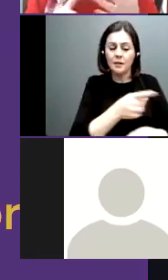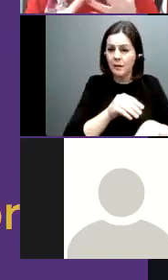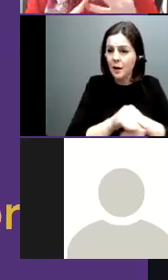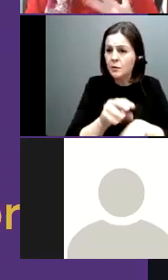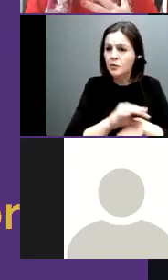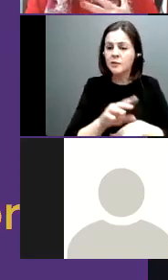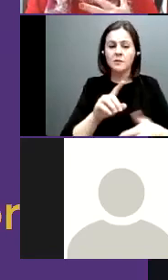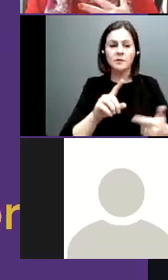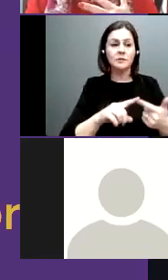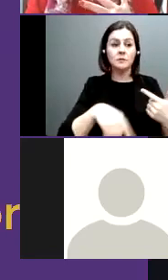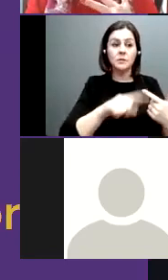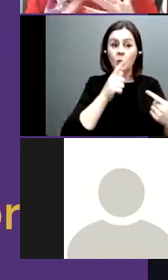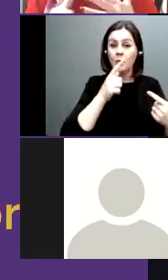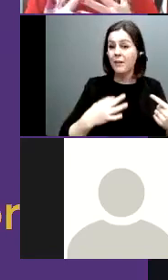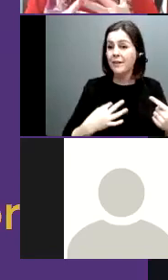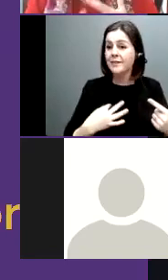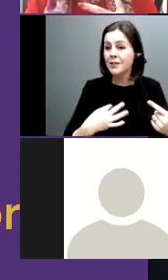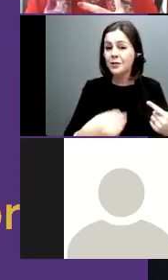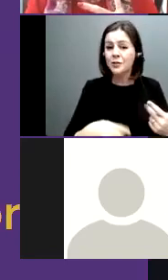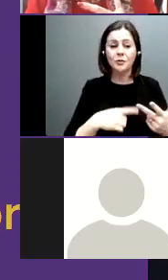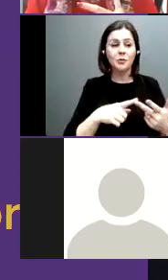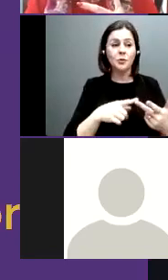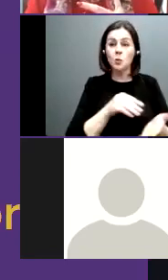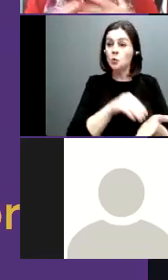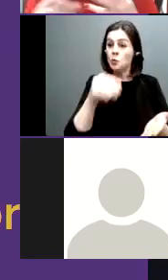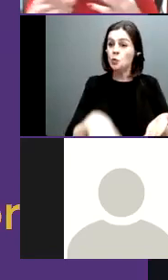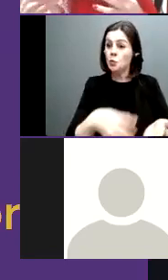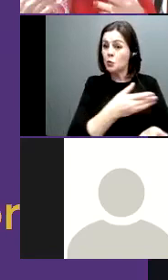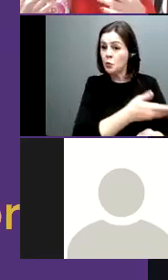the volunteers, the students,